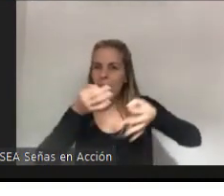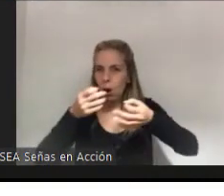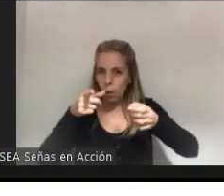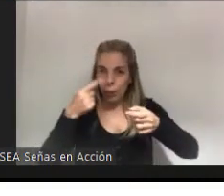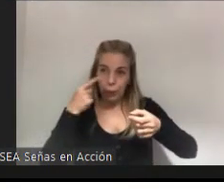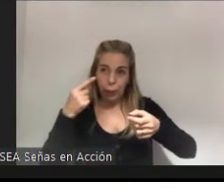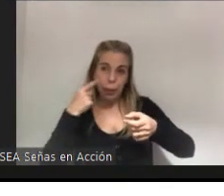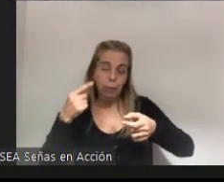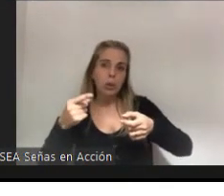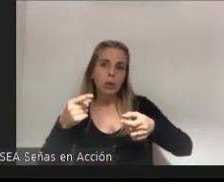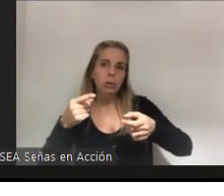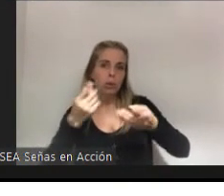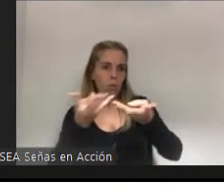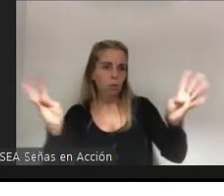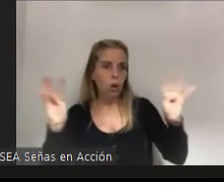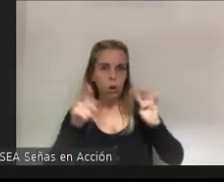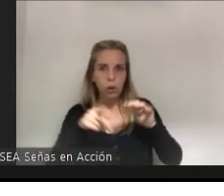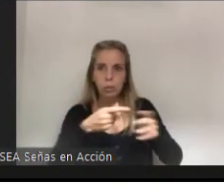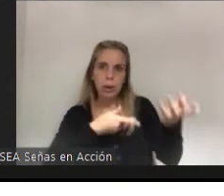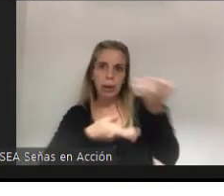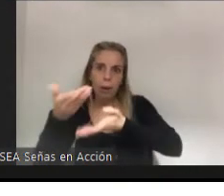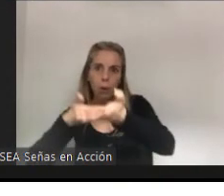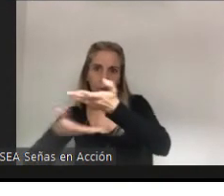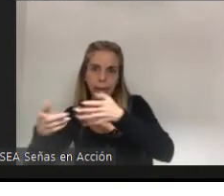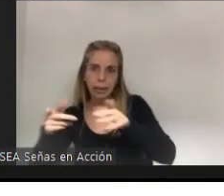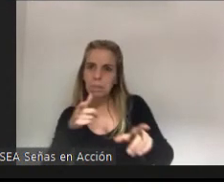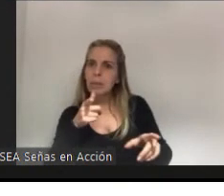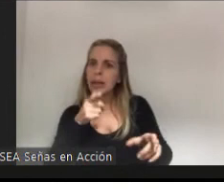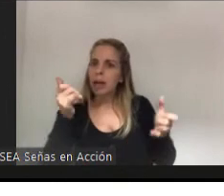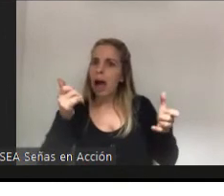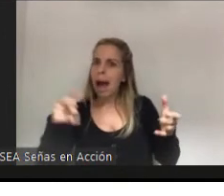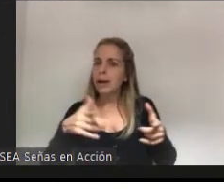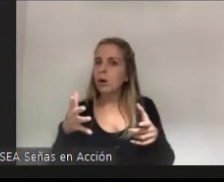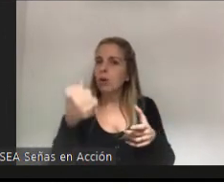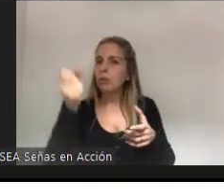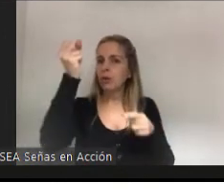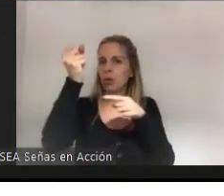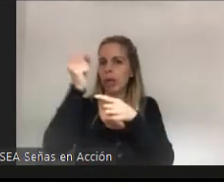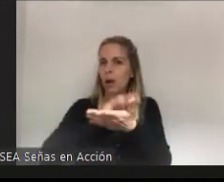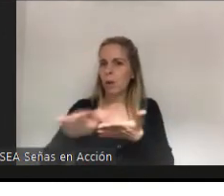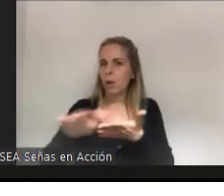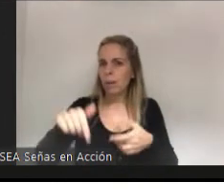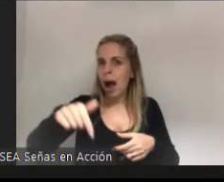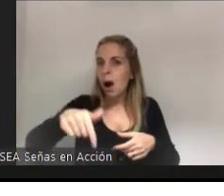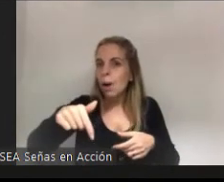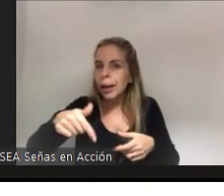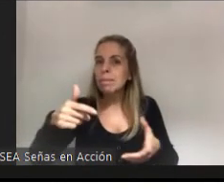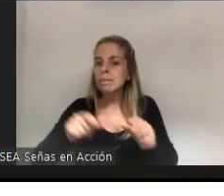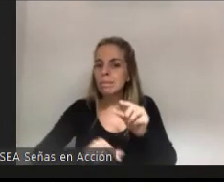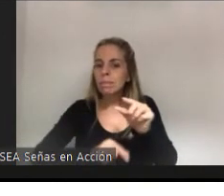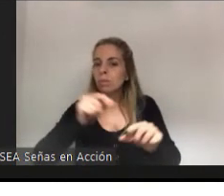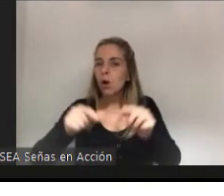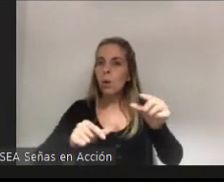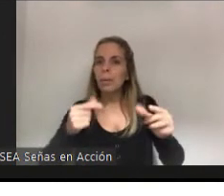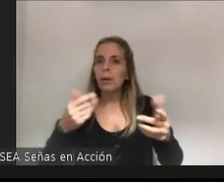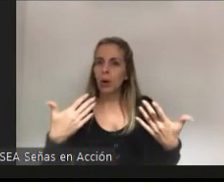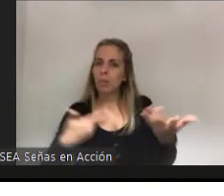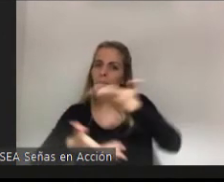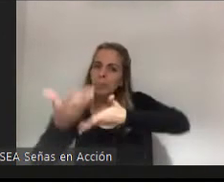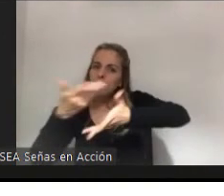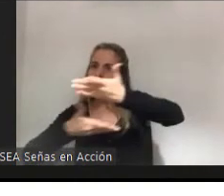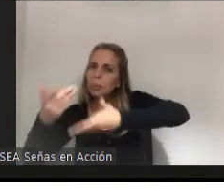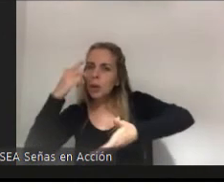our discussion when we open up to the panel. But I do think there is an opportunity, one,